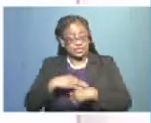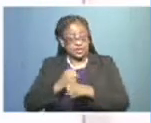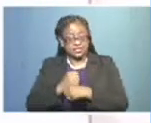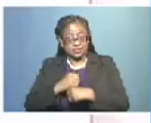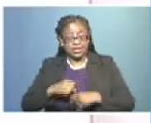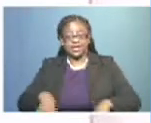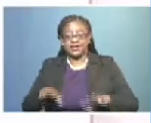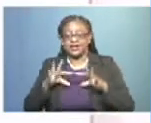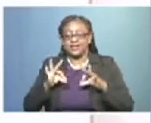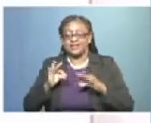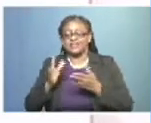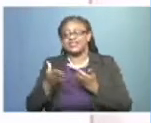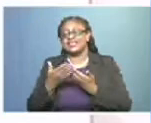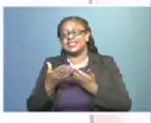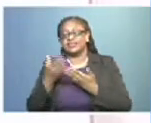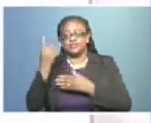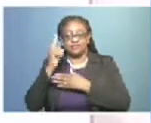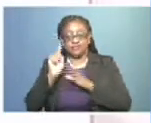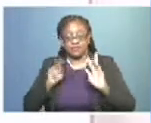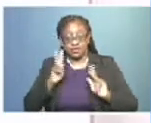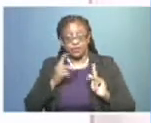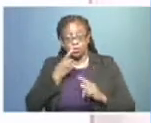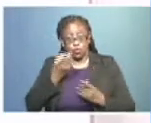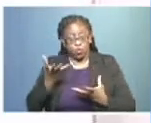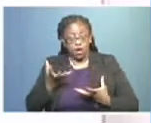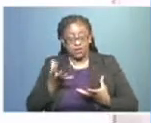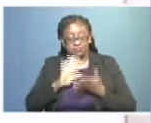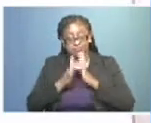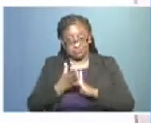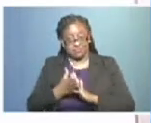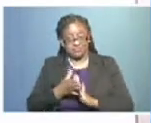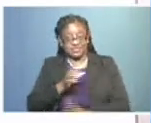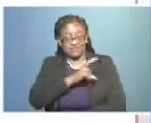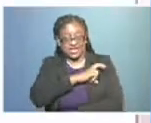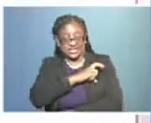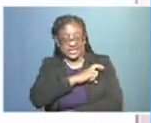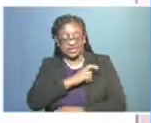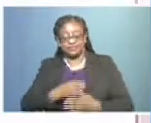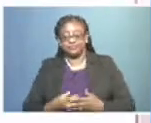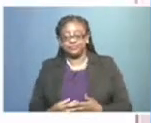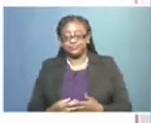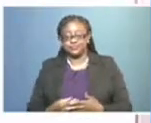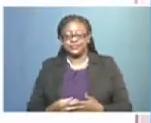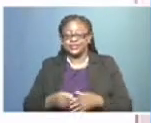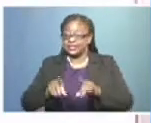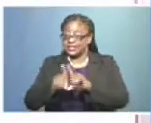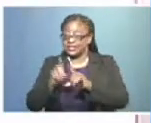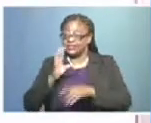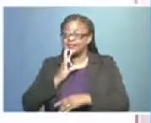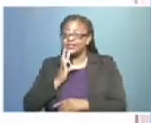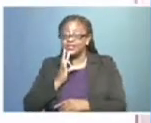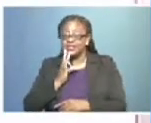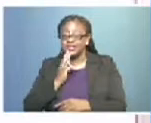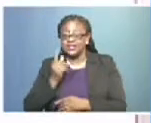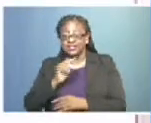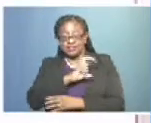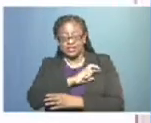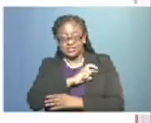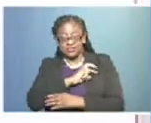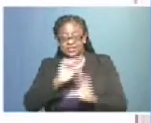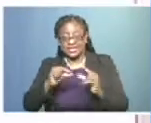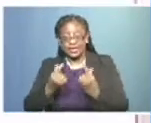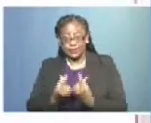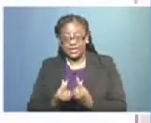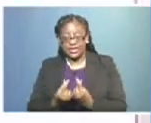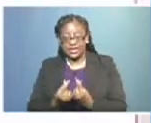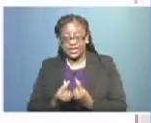life easier for individuals who want to be vaccinated. As we speak, the vaccination committee, as